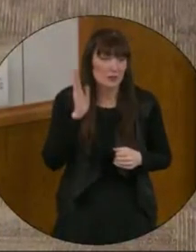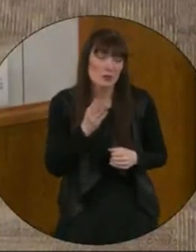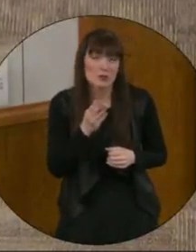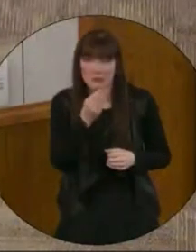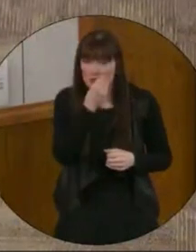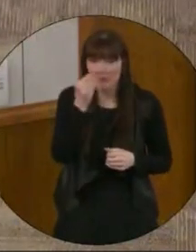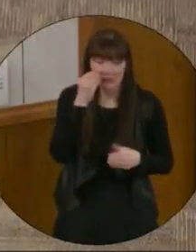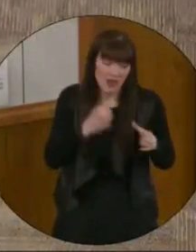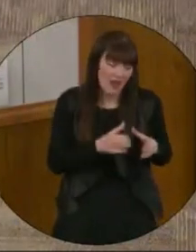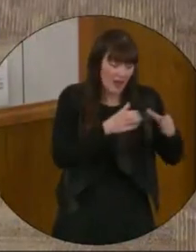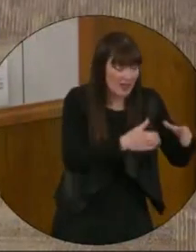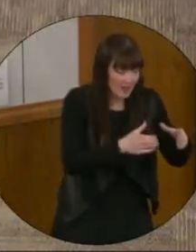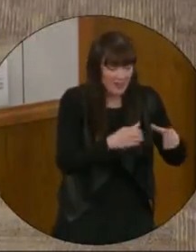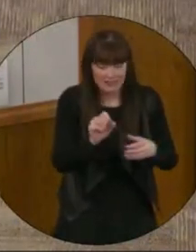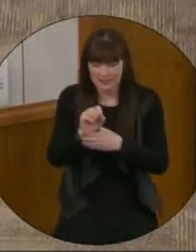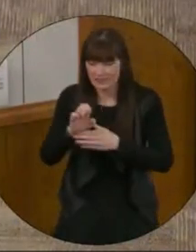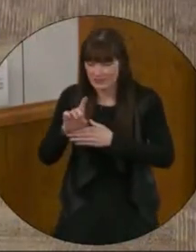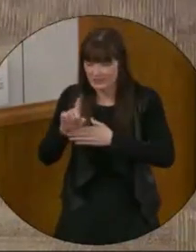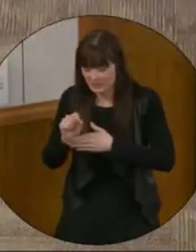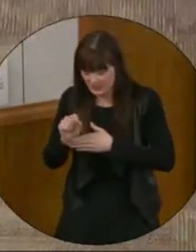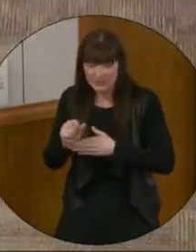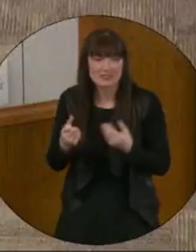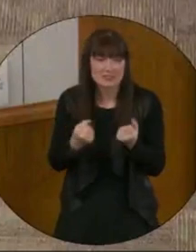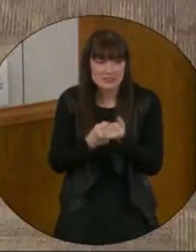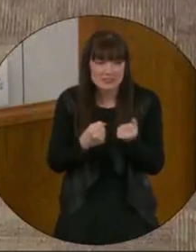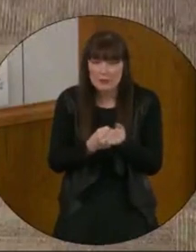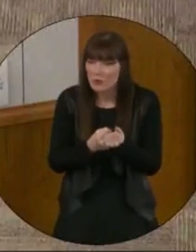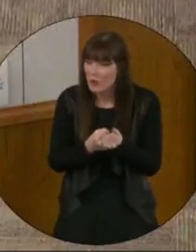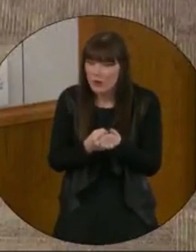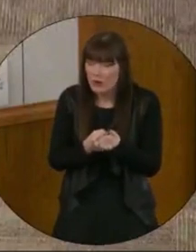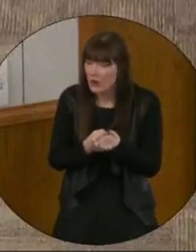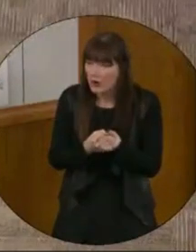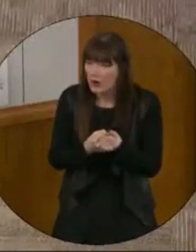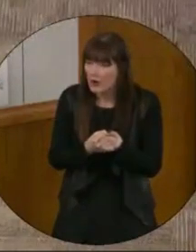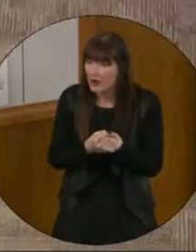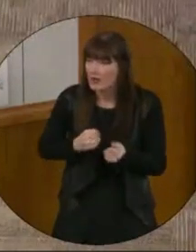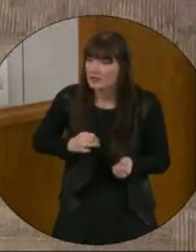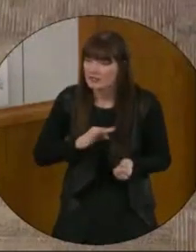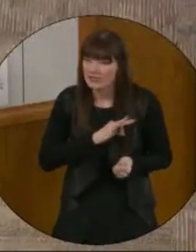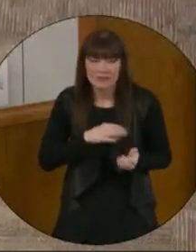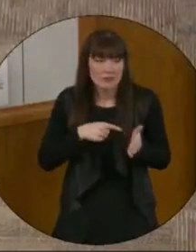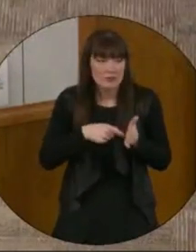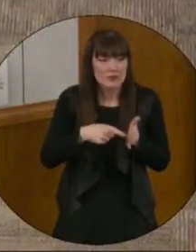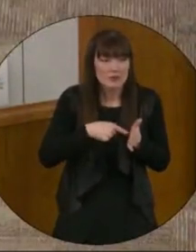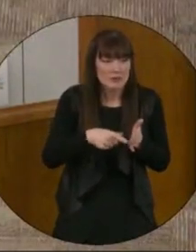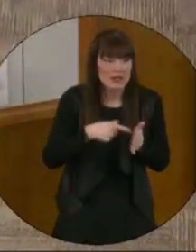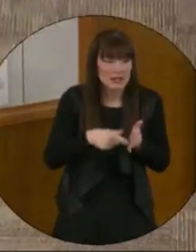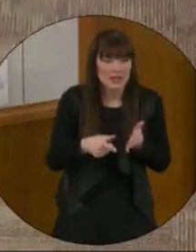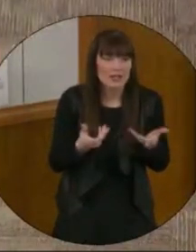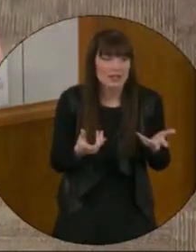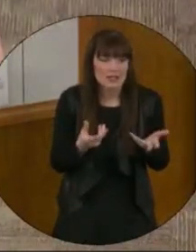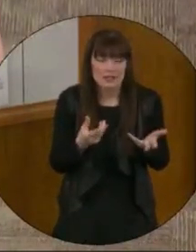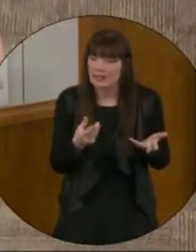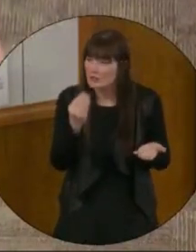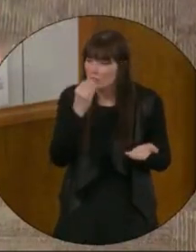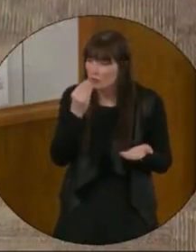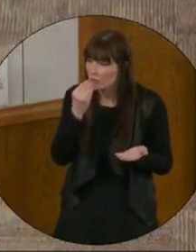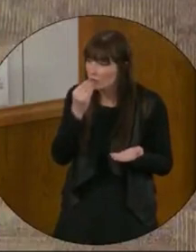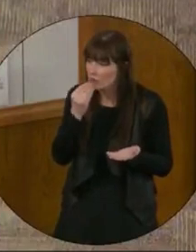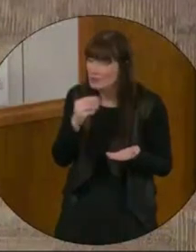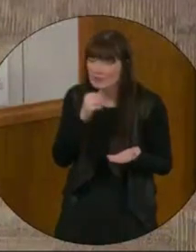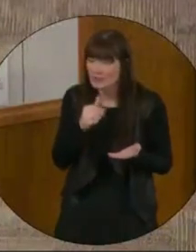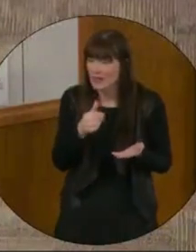pot, a packet of seeds? Are incoming support staff going to be paid in food vouchers since you hardly pay them a livable wage? How many times have we seen support